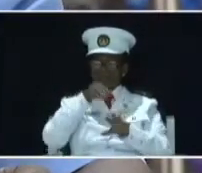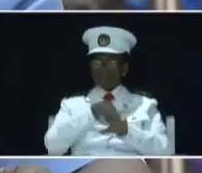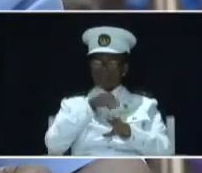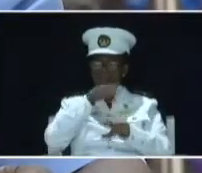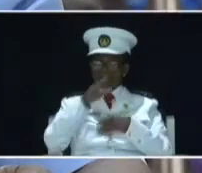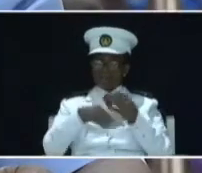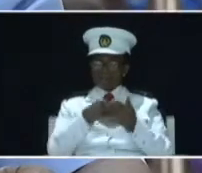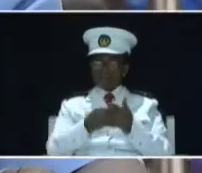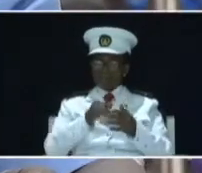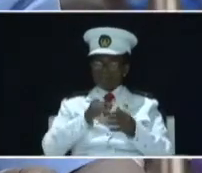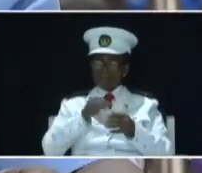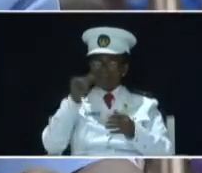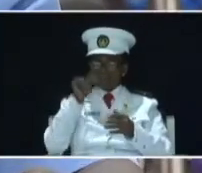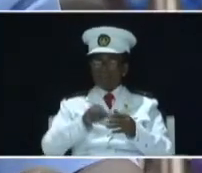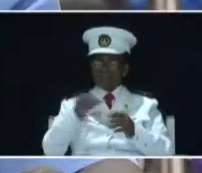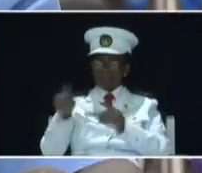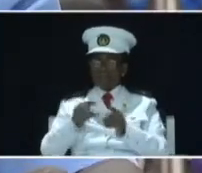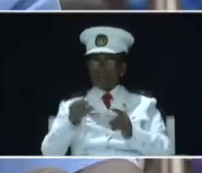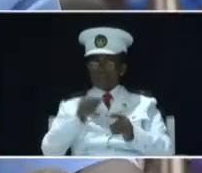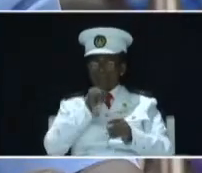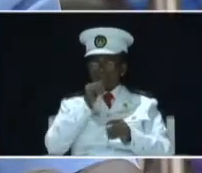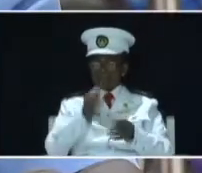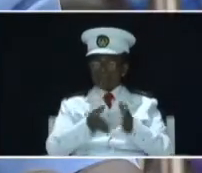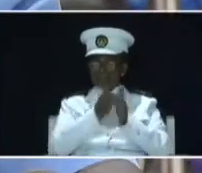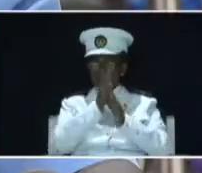They didn't ask me to pay.